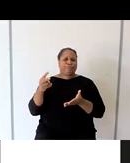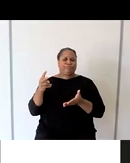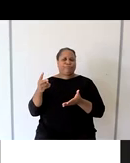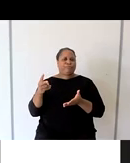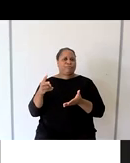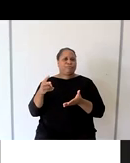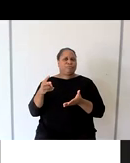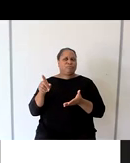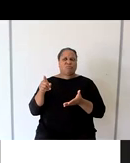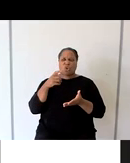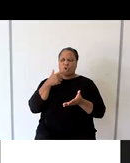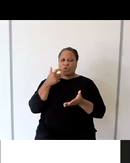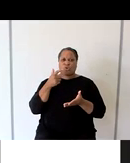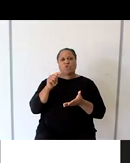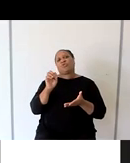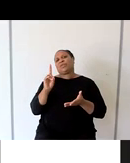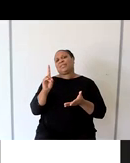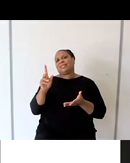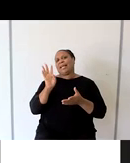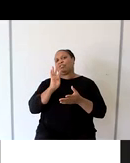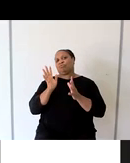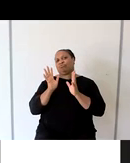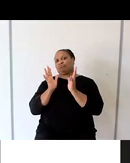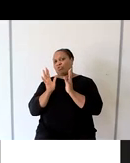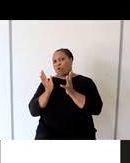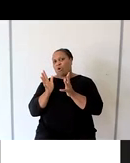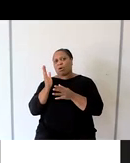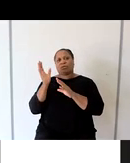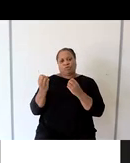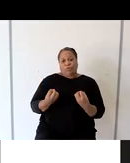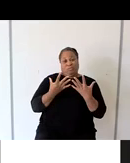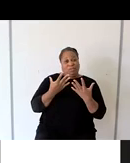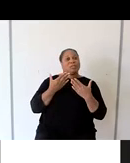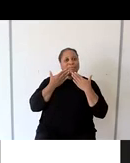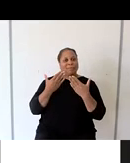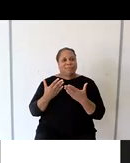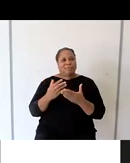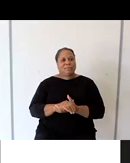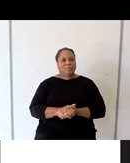you watched the TED Talk by Stella Young? I'm not your inspiration. Thank you very much.